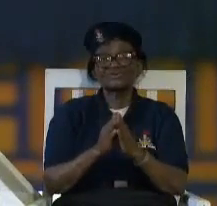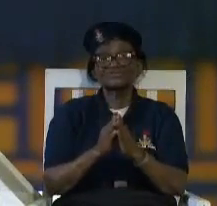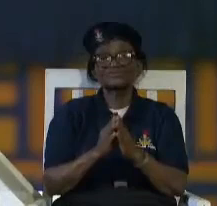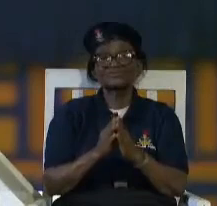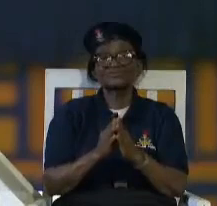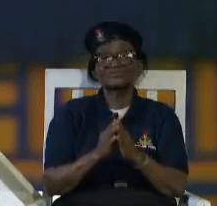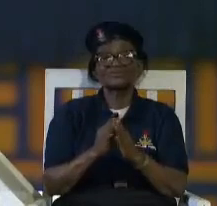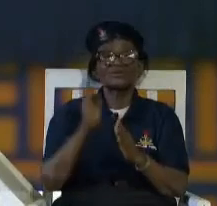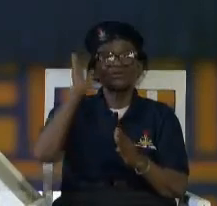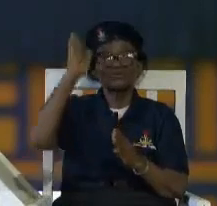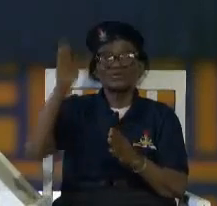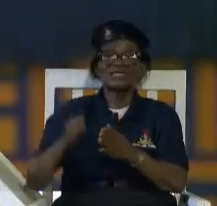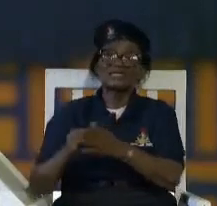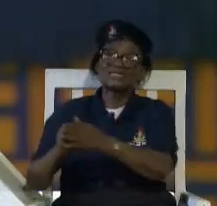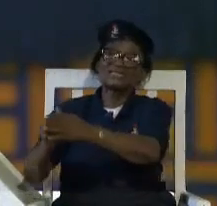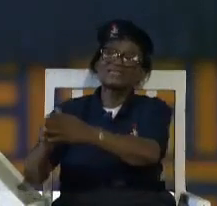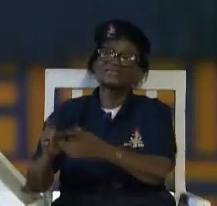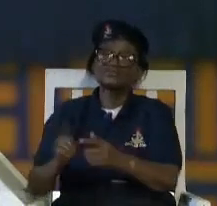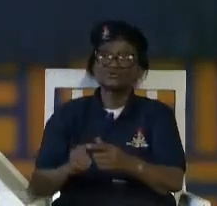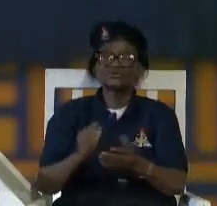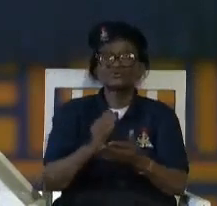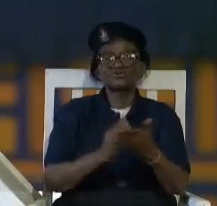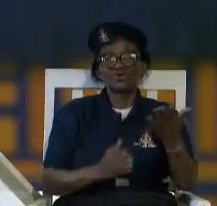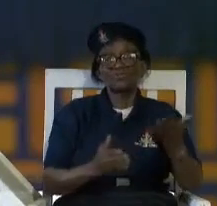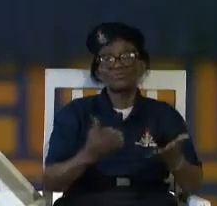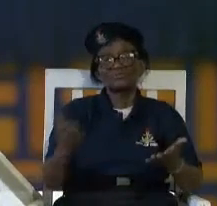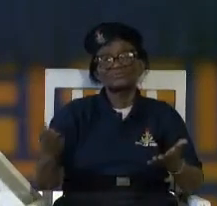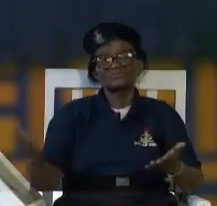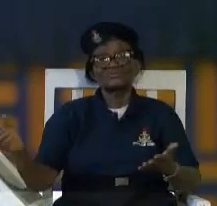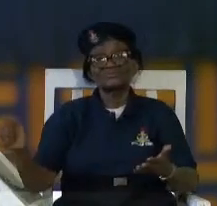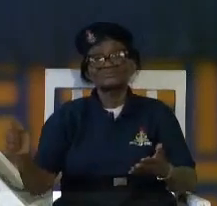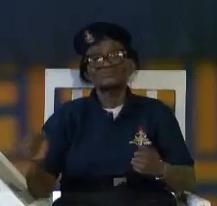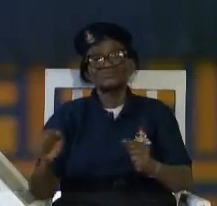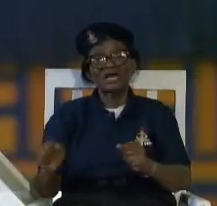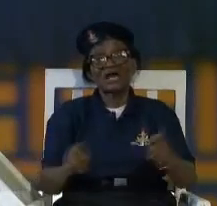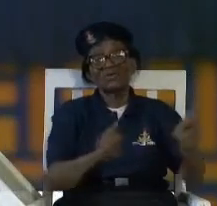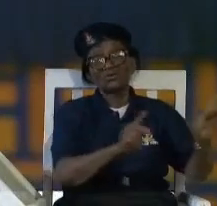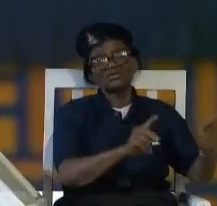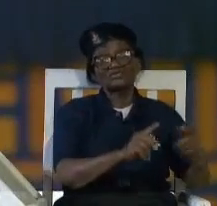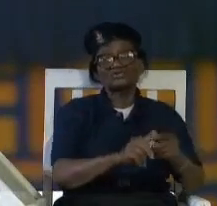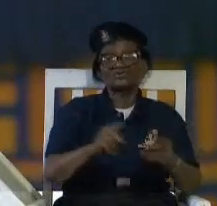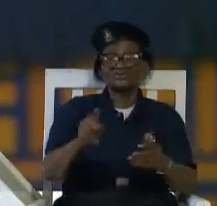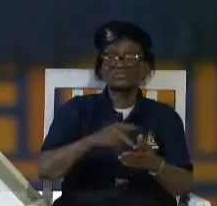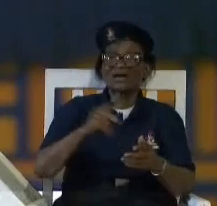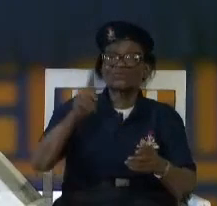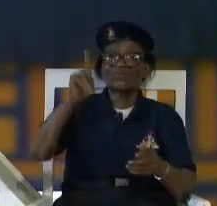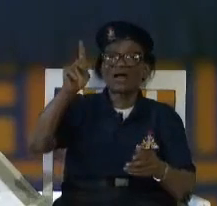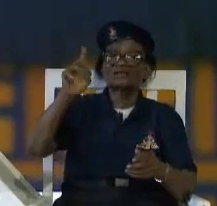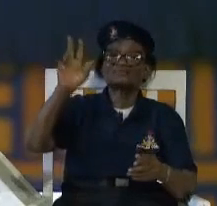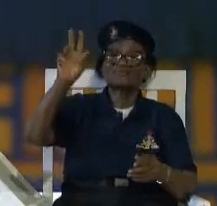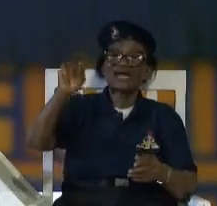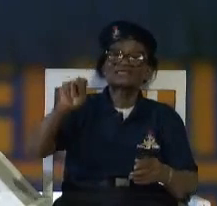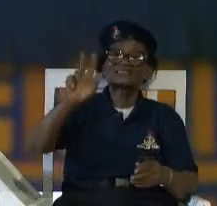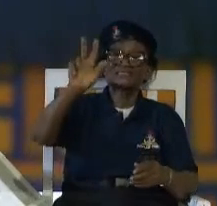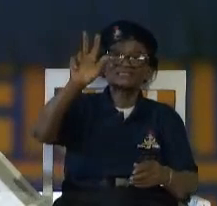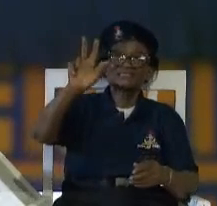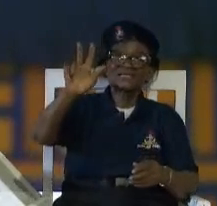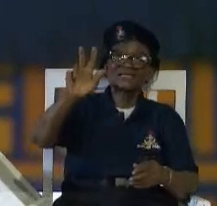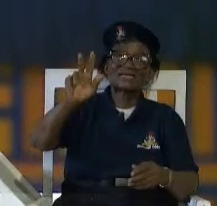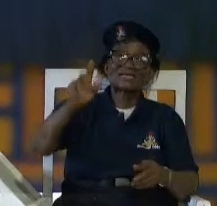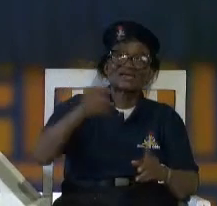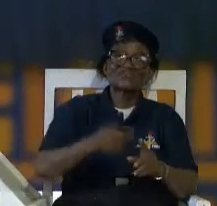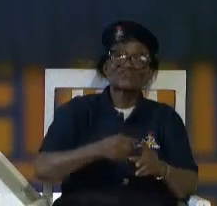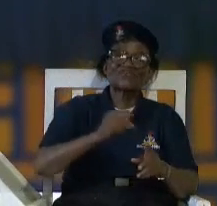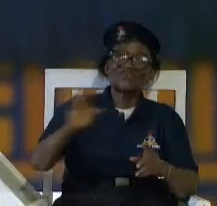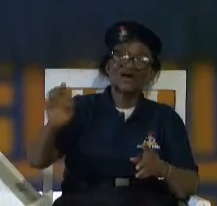will lead to certain things. According to Psalm 133, from